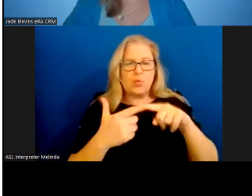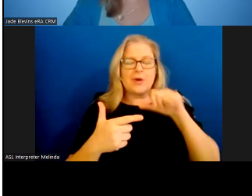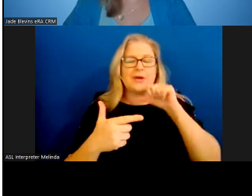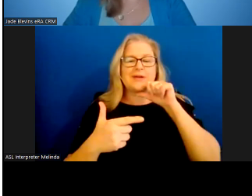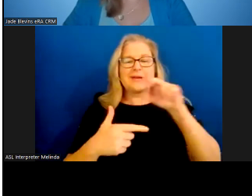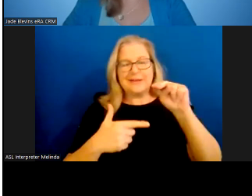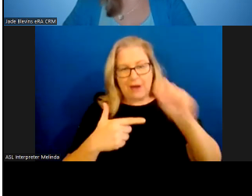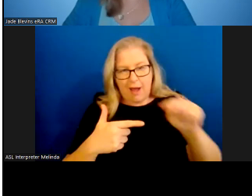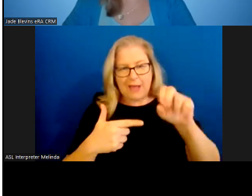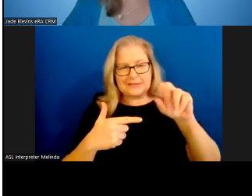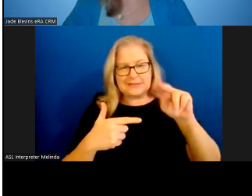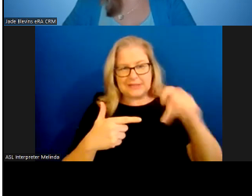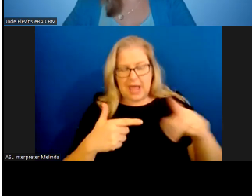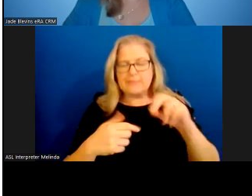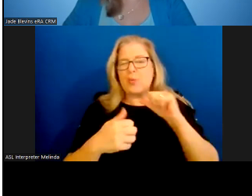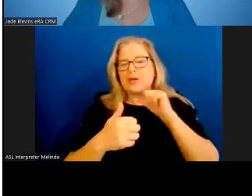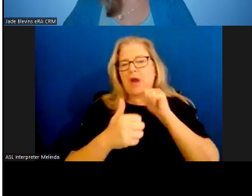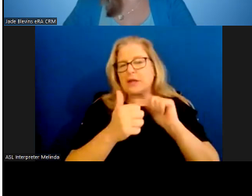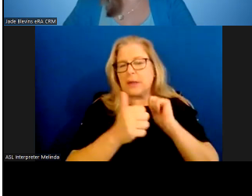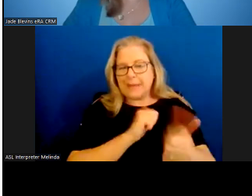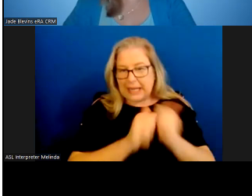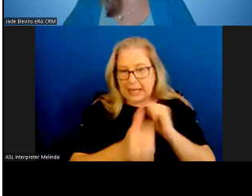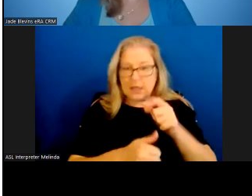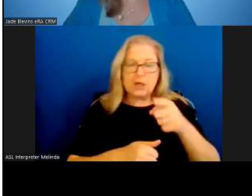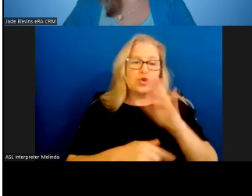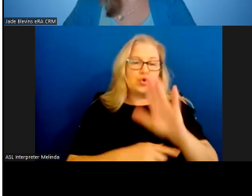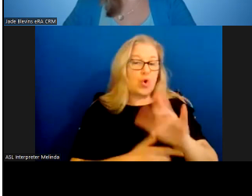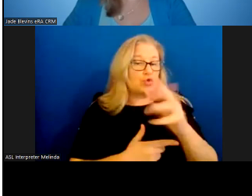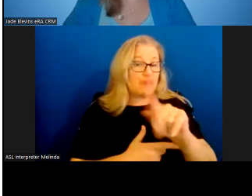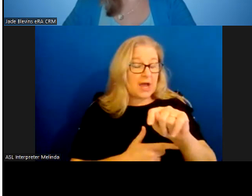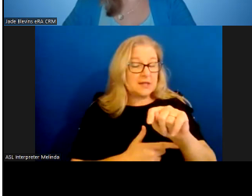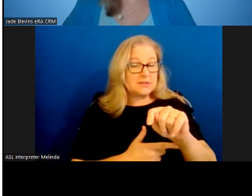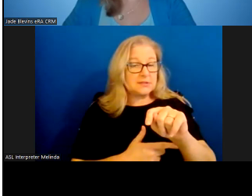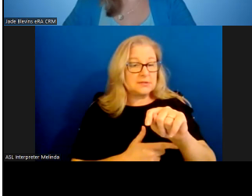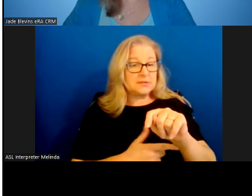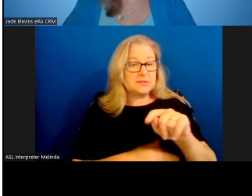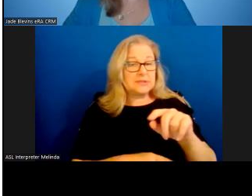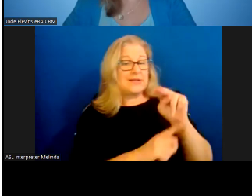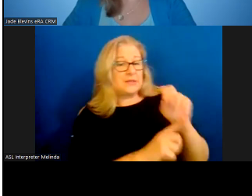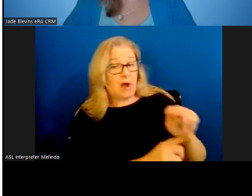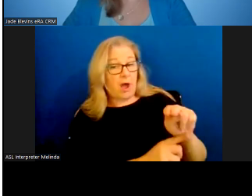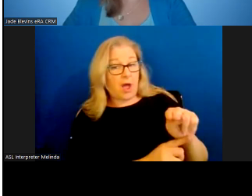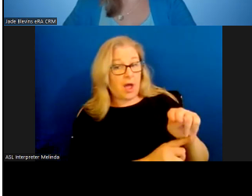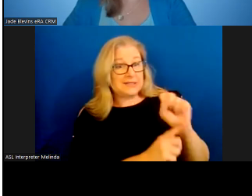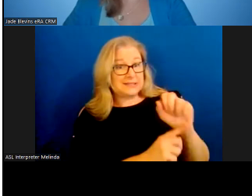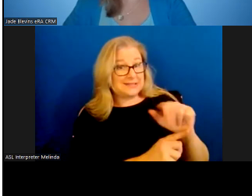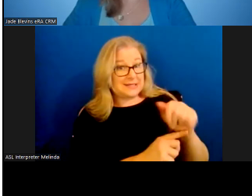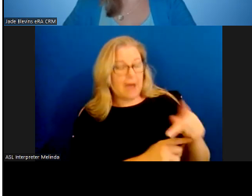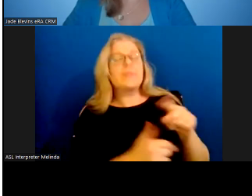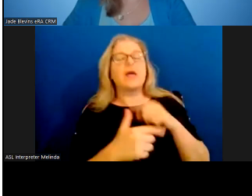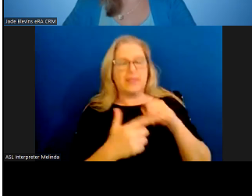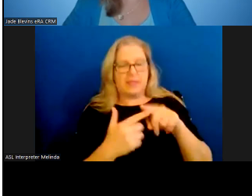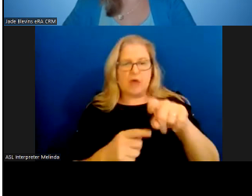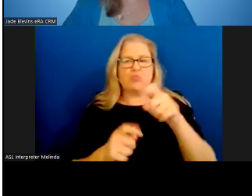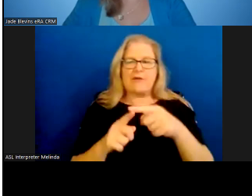the streamlined non-competing application process. If your grant is a non-SNAP award, you are going to have to